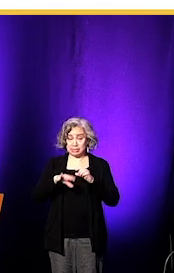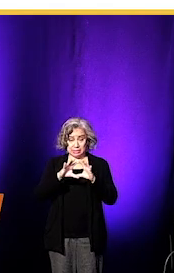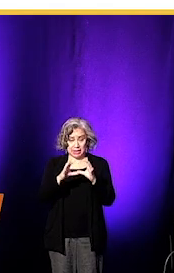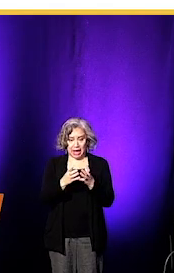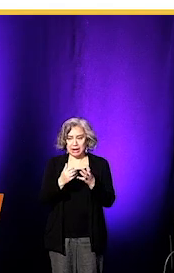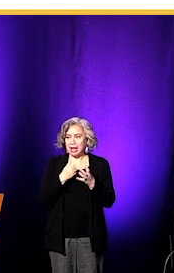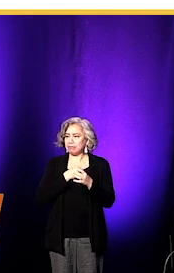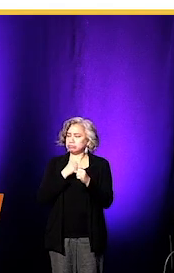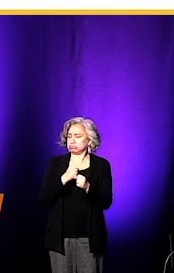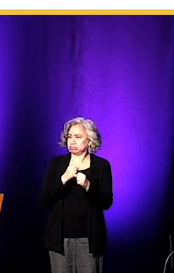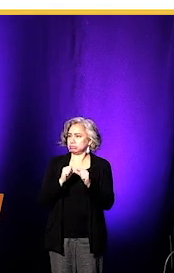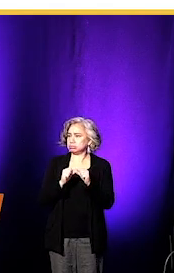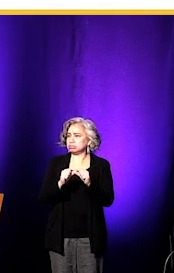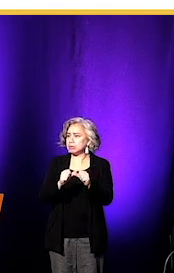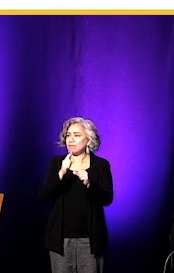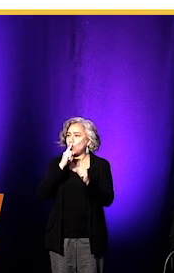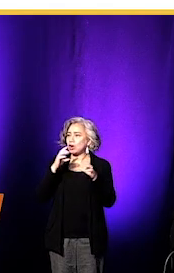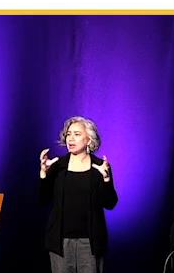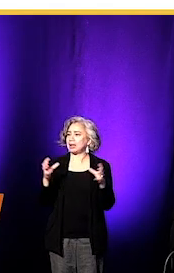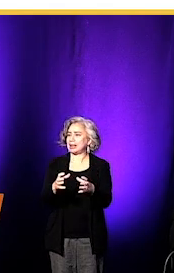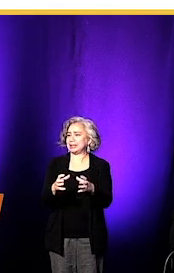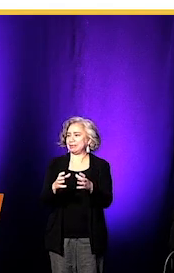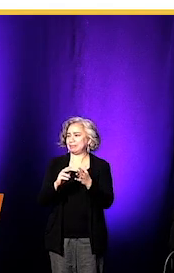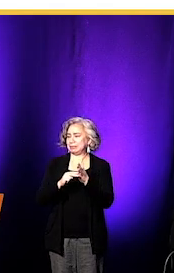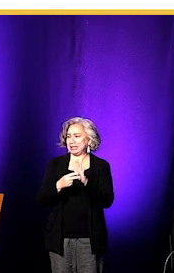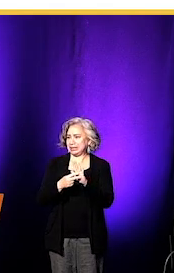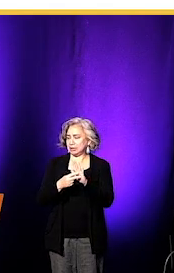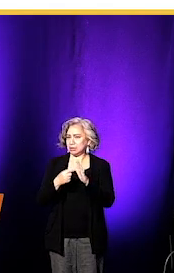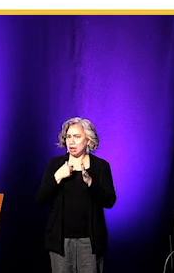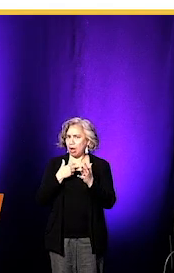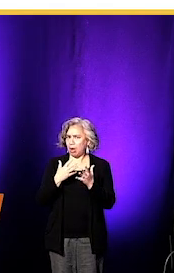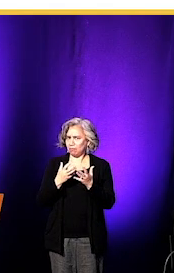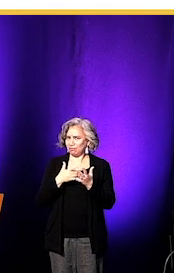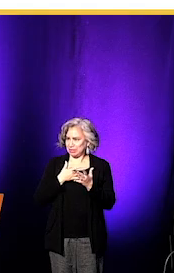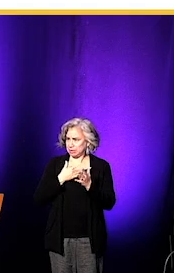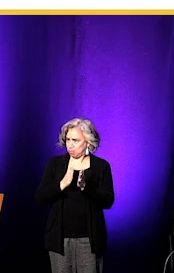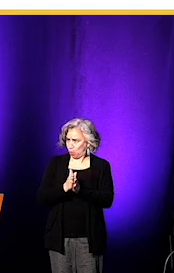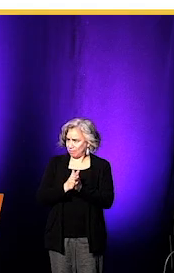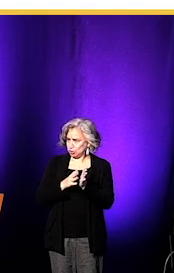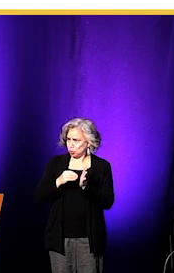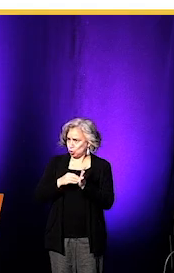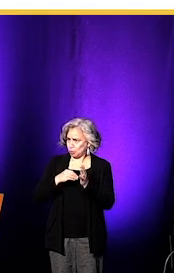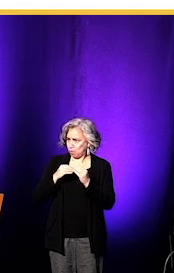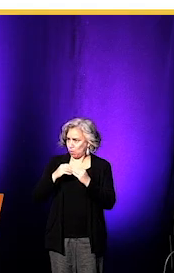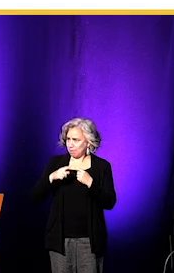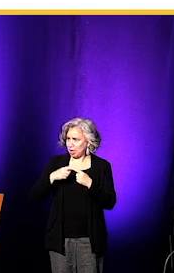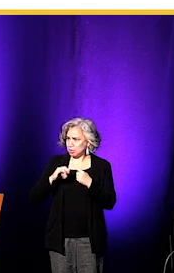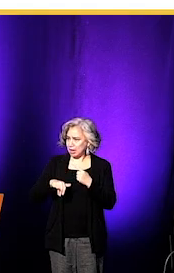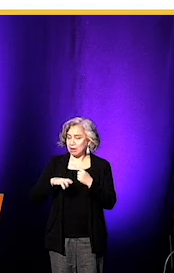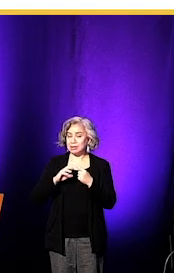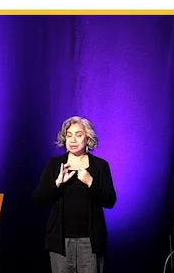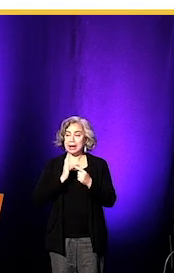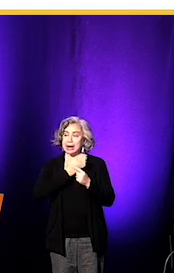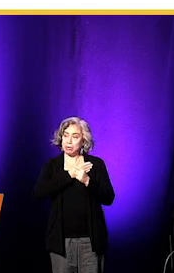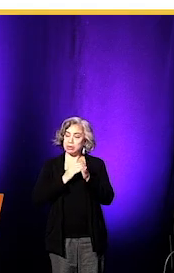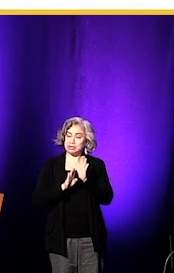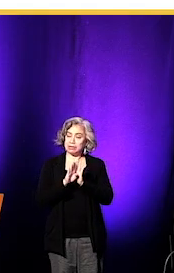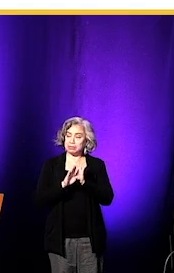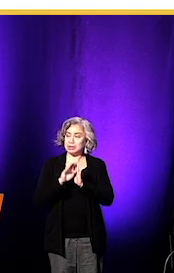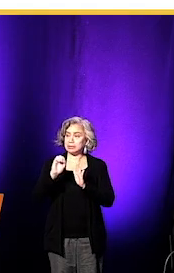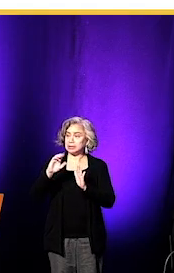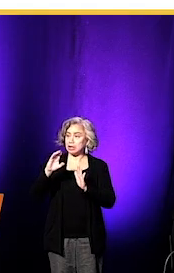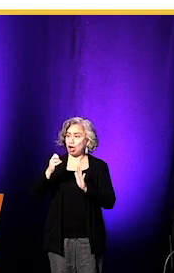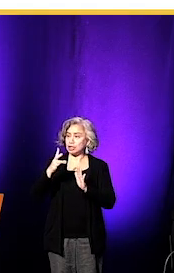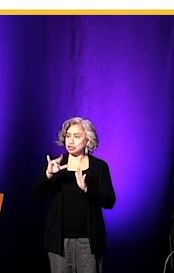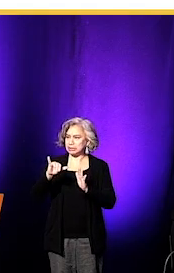meaning. I was motivated to learn more about these processes and the dynamic formations in our developmental ecology, and to rethink